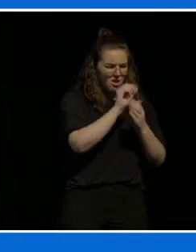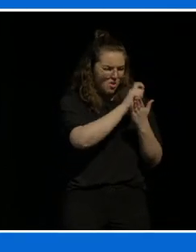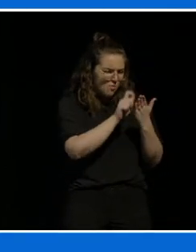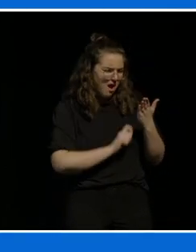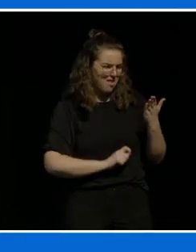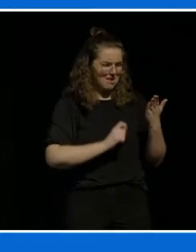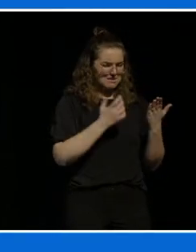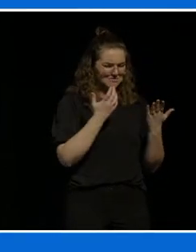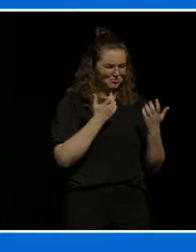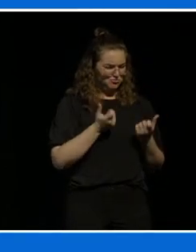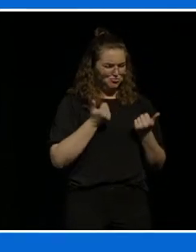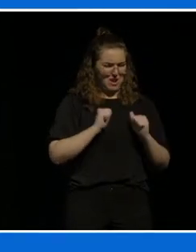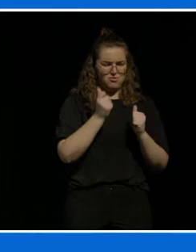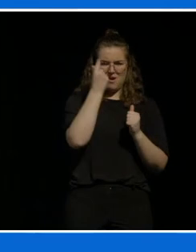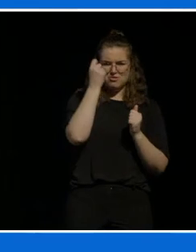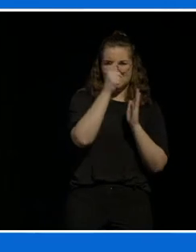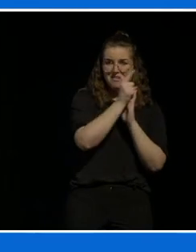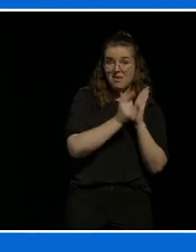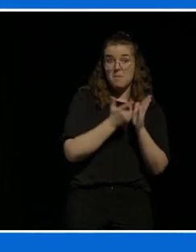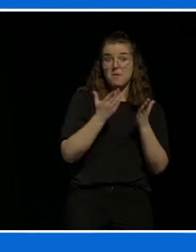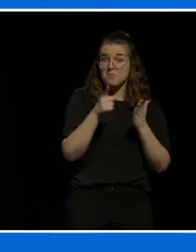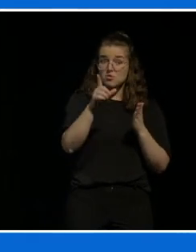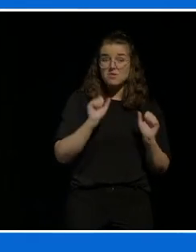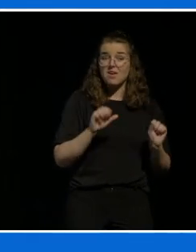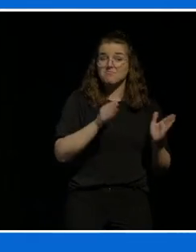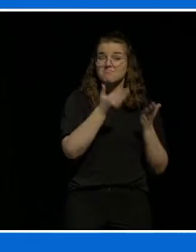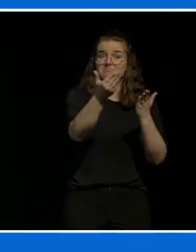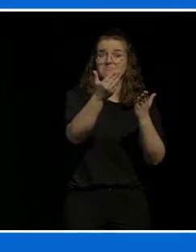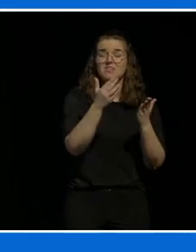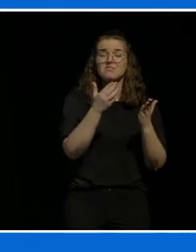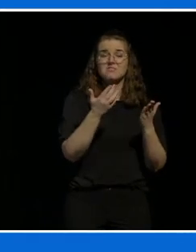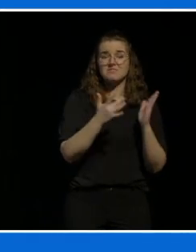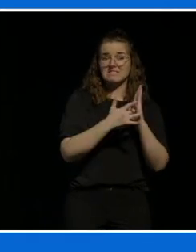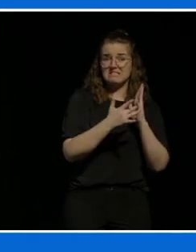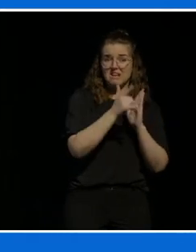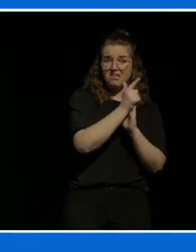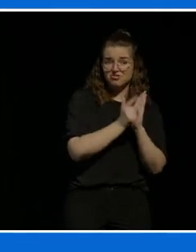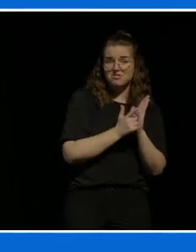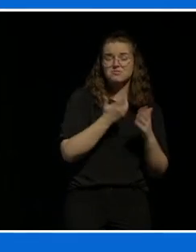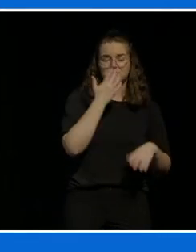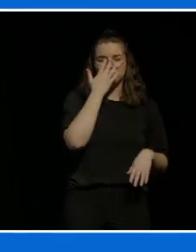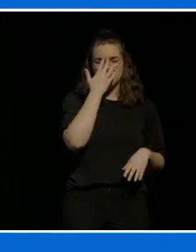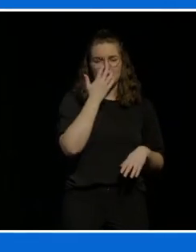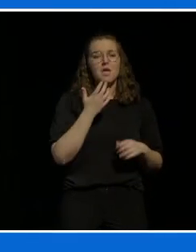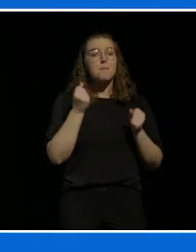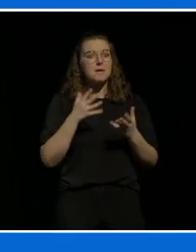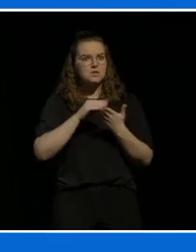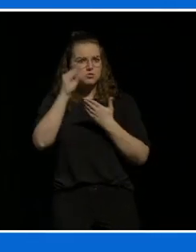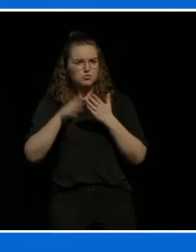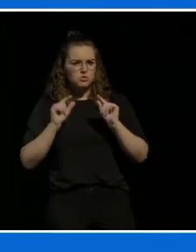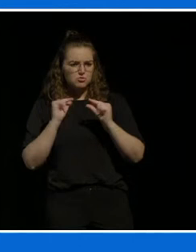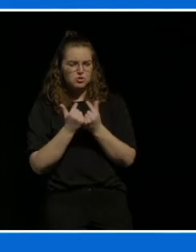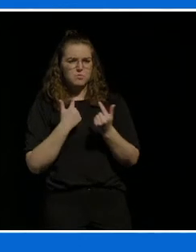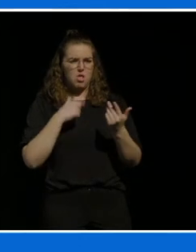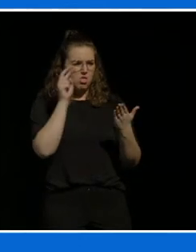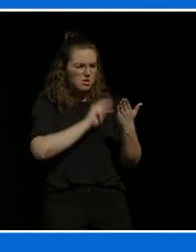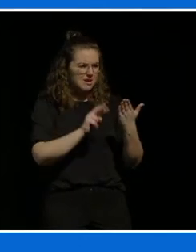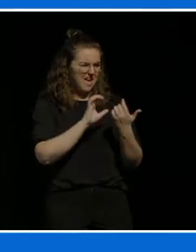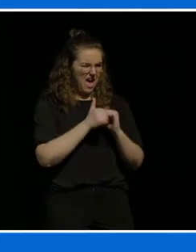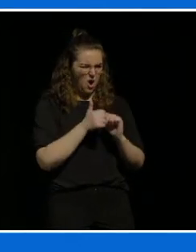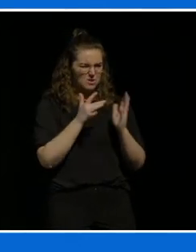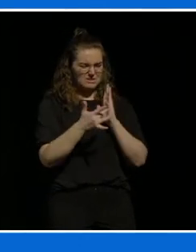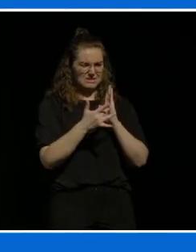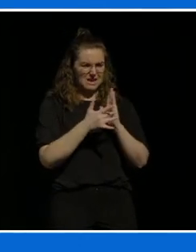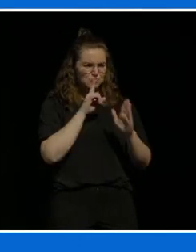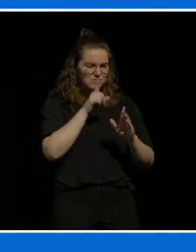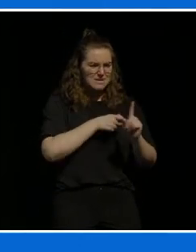understand legislation, so drafting tech legislation. There's a lot of different student groups that are looking at this as well to understand how tech impacts every single day